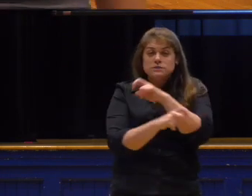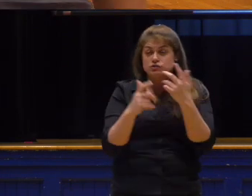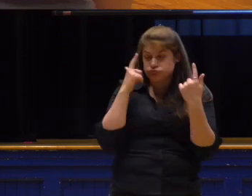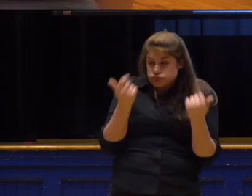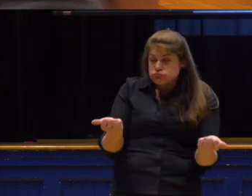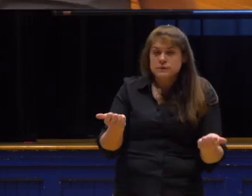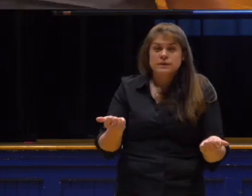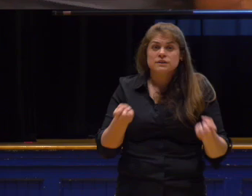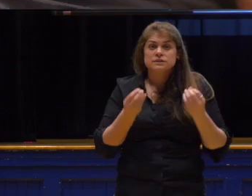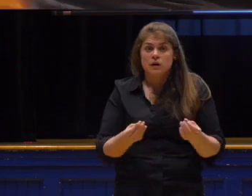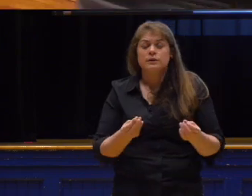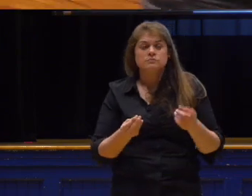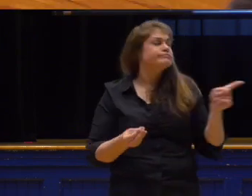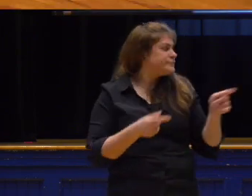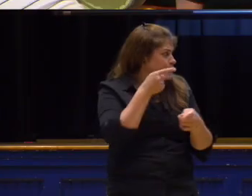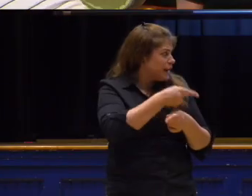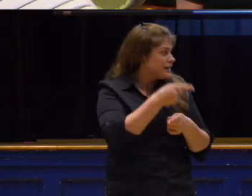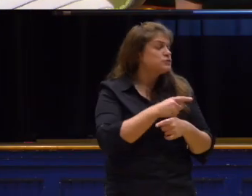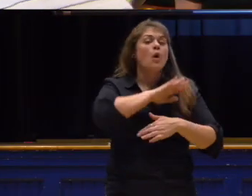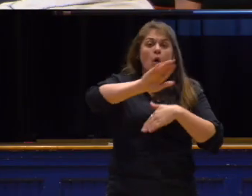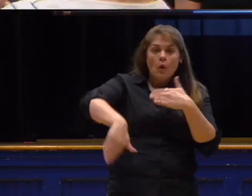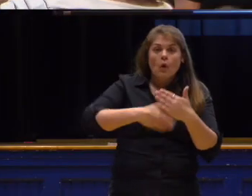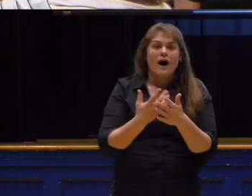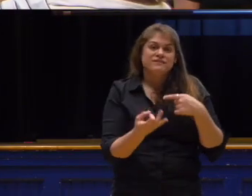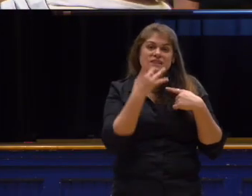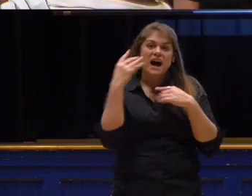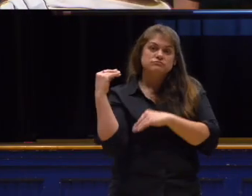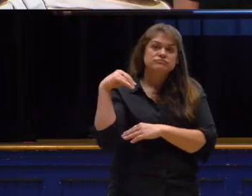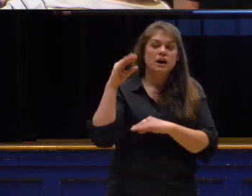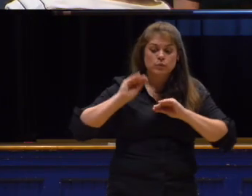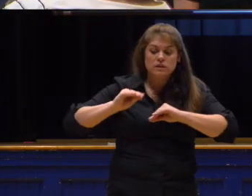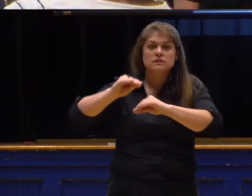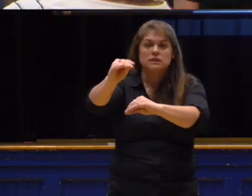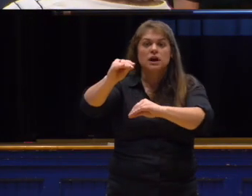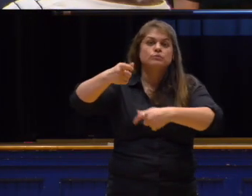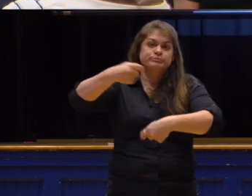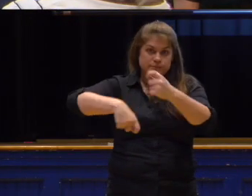said. Absolutely. All of the lighting along the corridor is going to be improved.